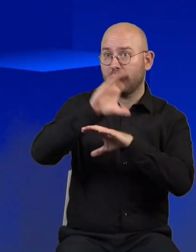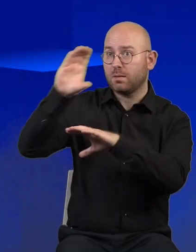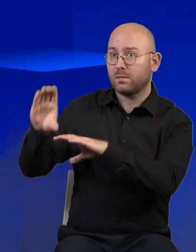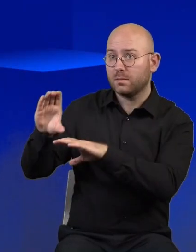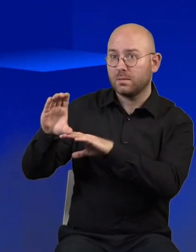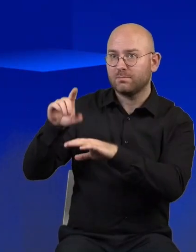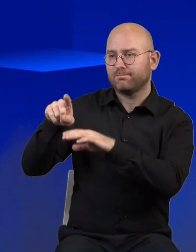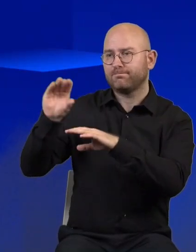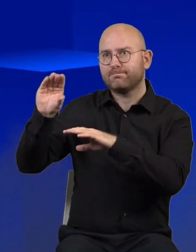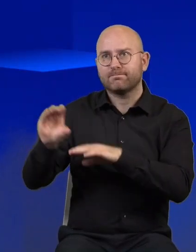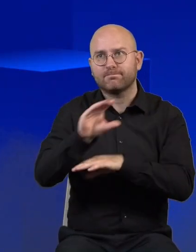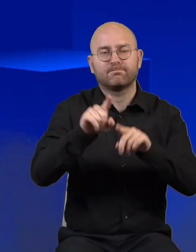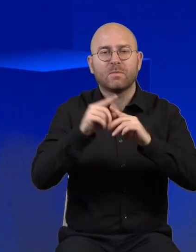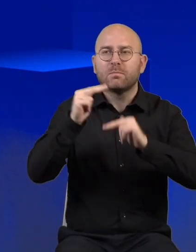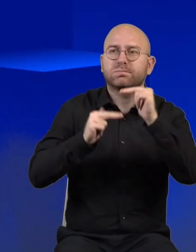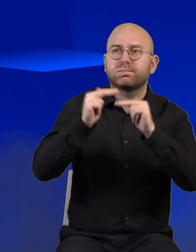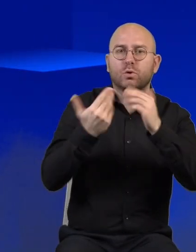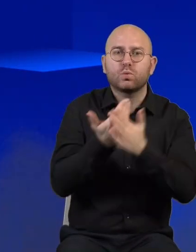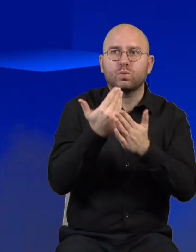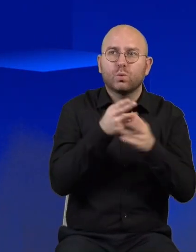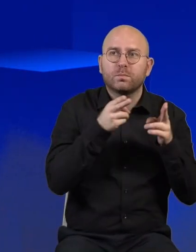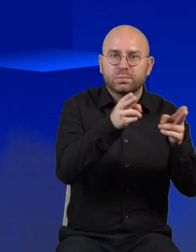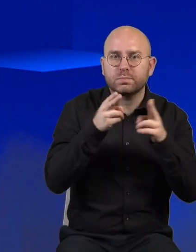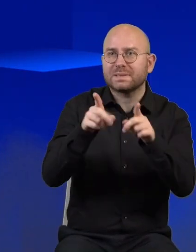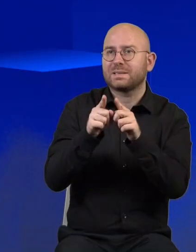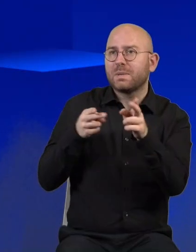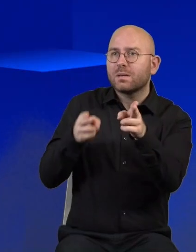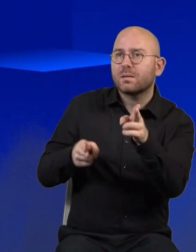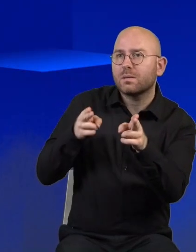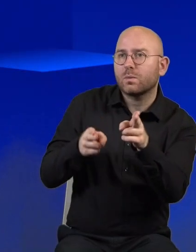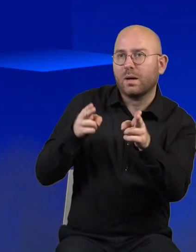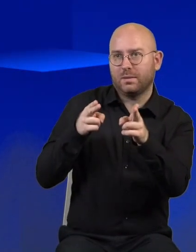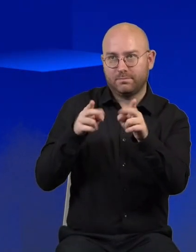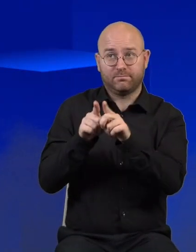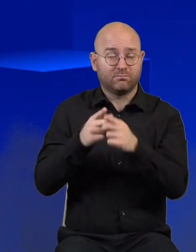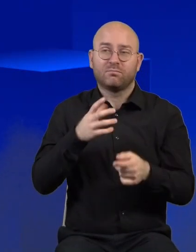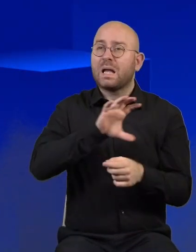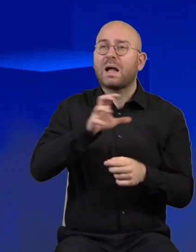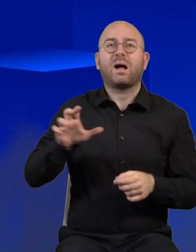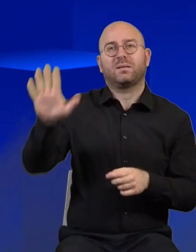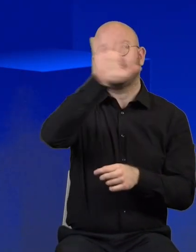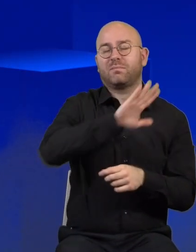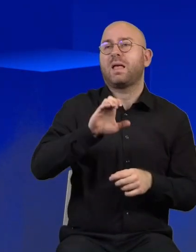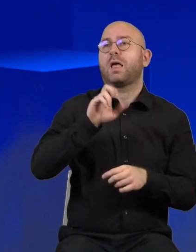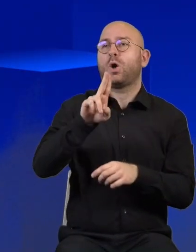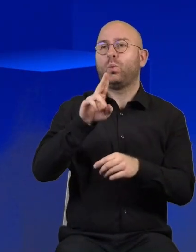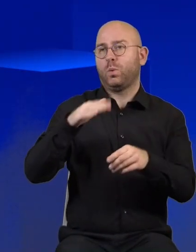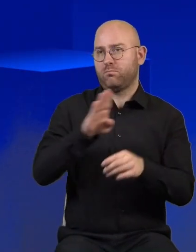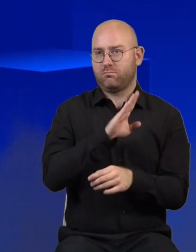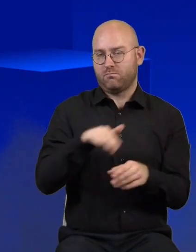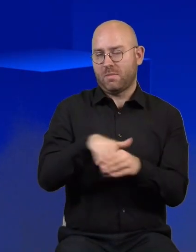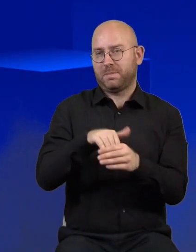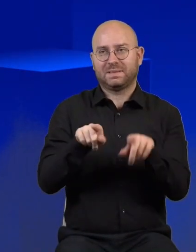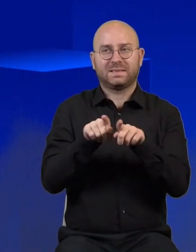member states. So it's not only about Poland. And we should not forget that there is also the